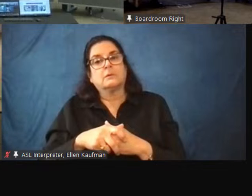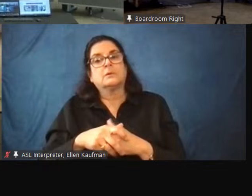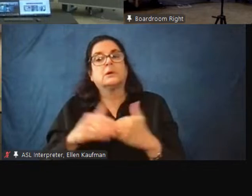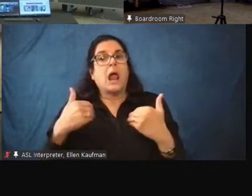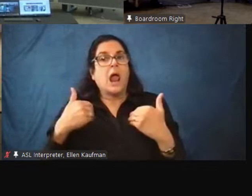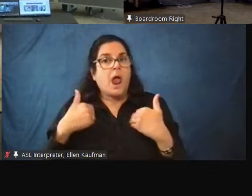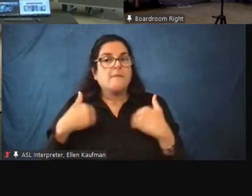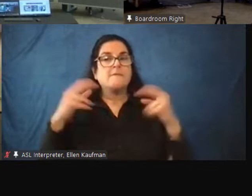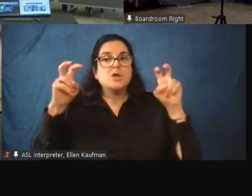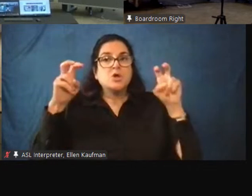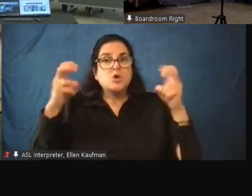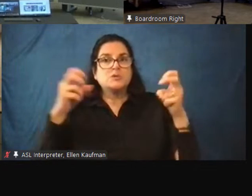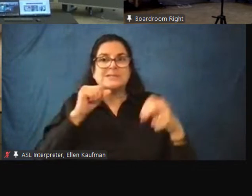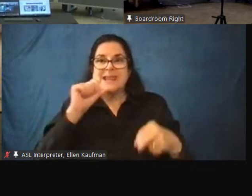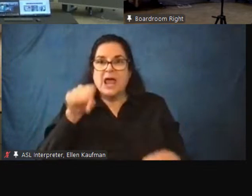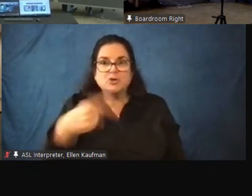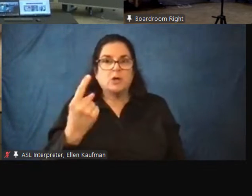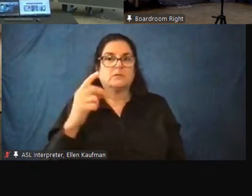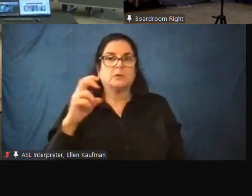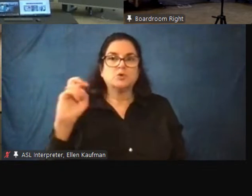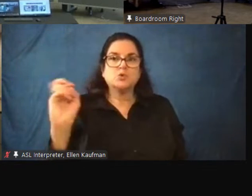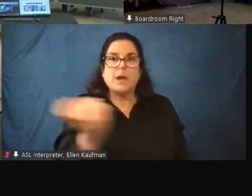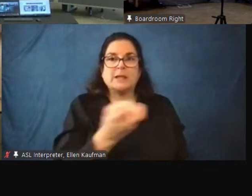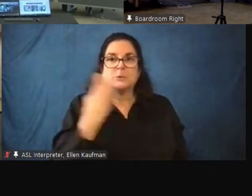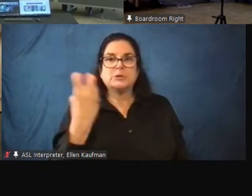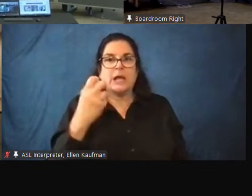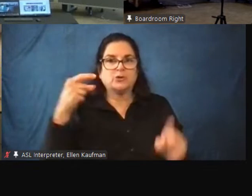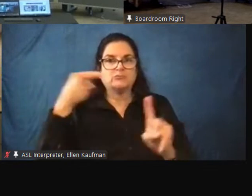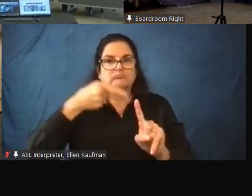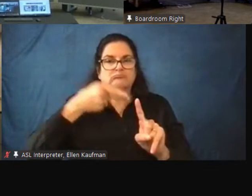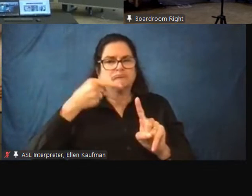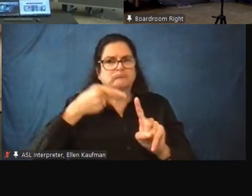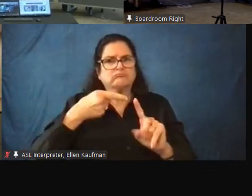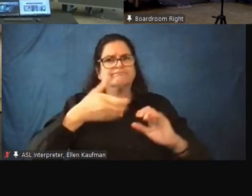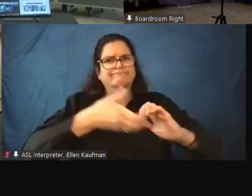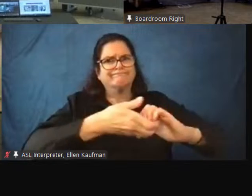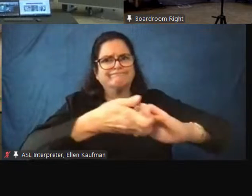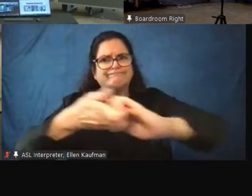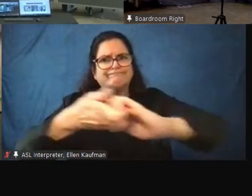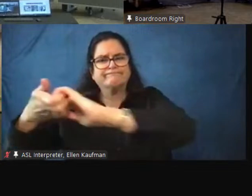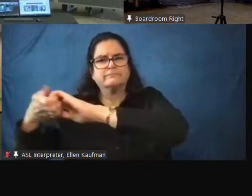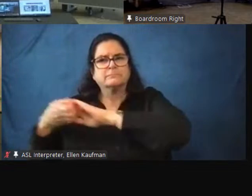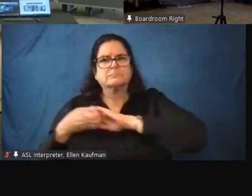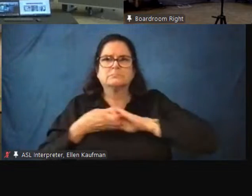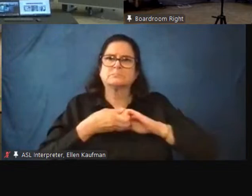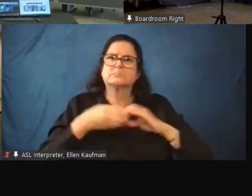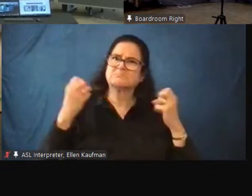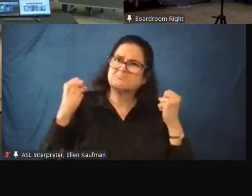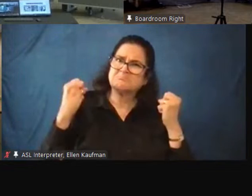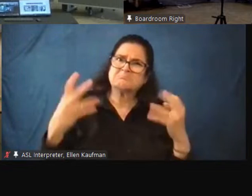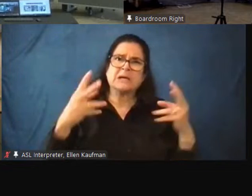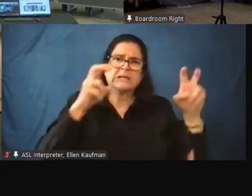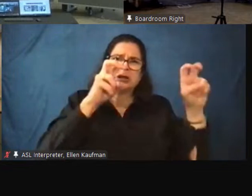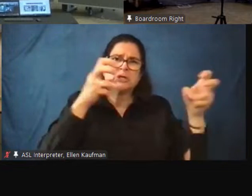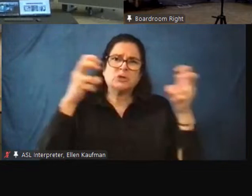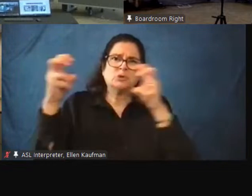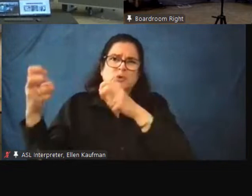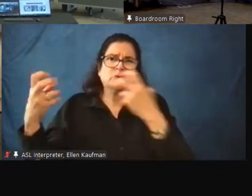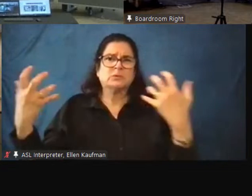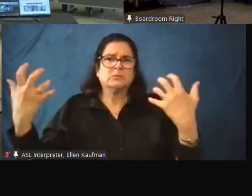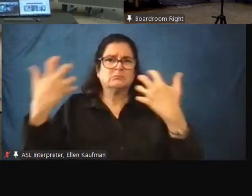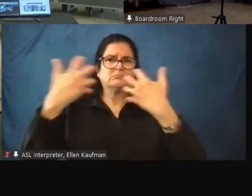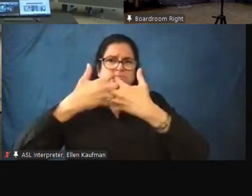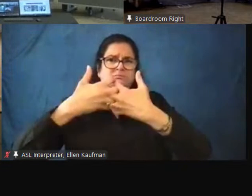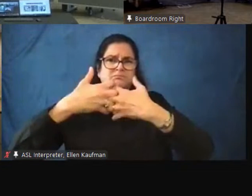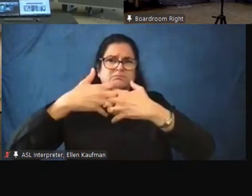be restricted just for transportation, because it's a confluency of issues that these 4 victims are facing. Mental